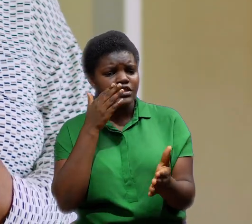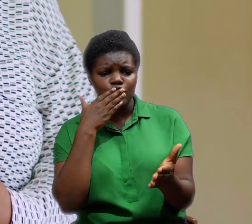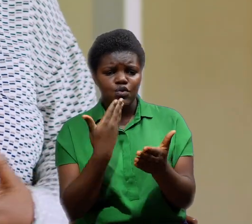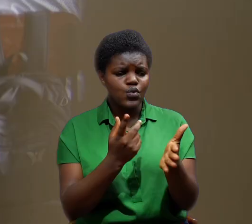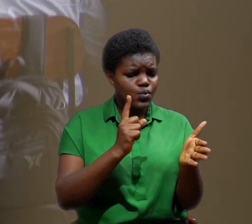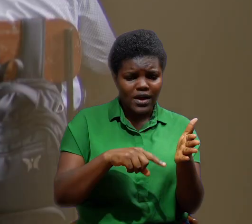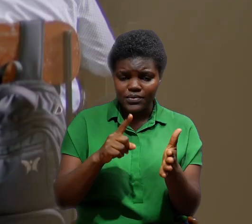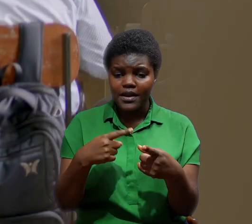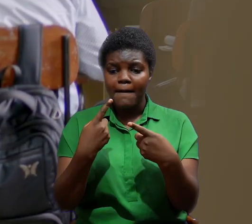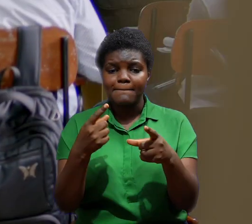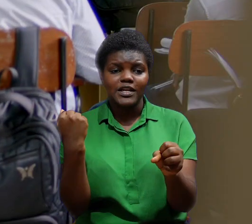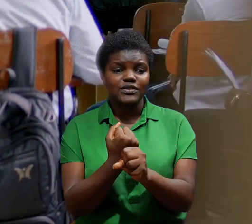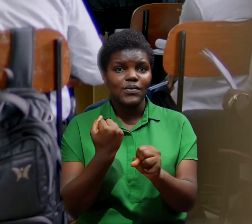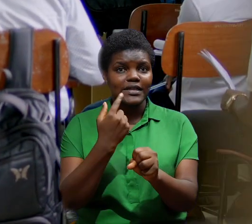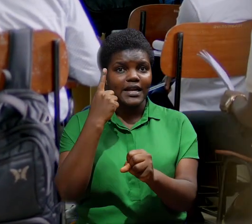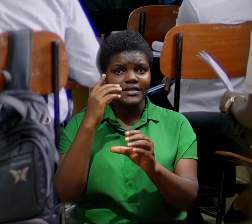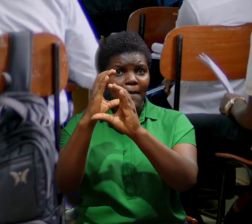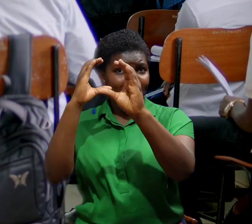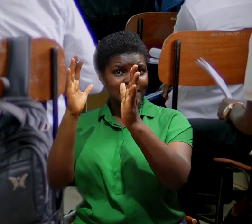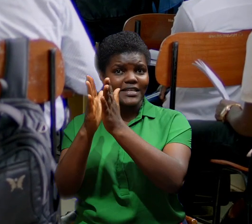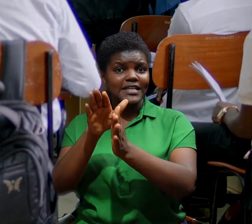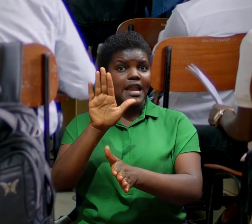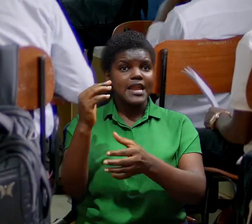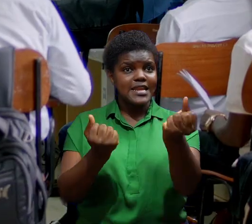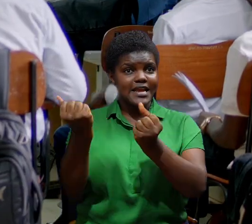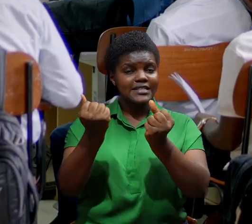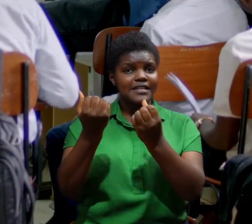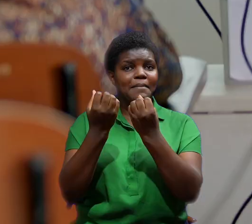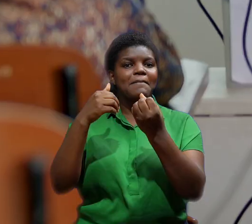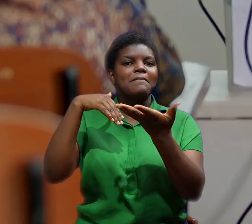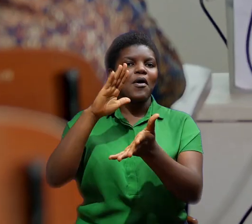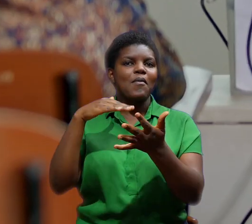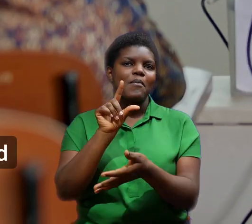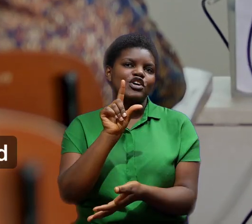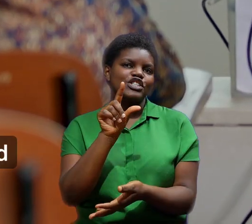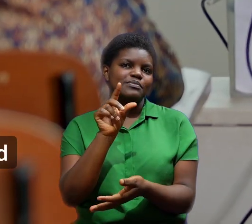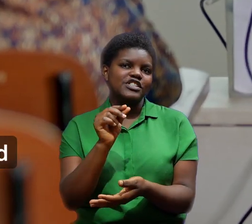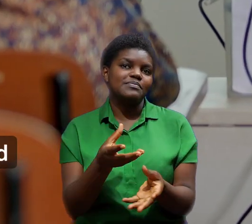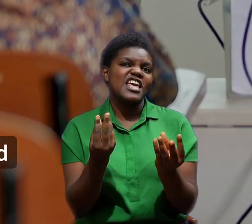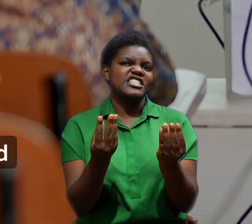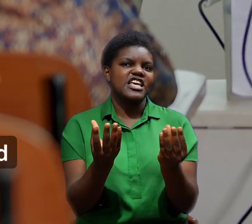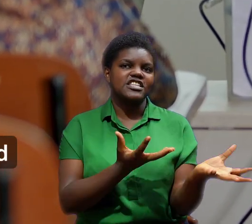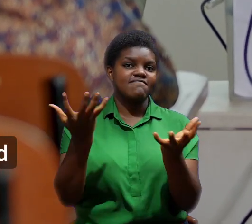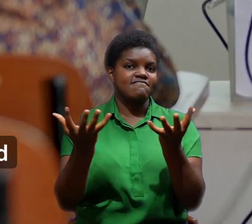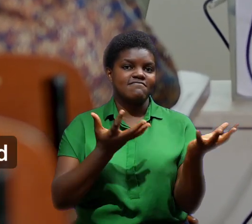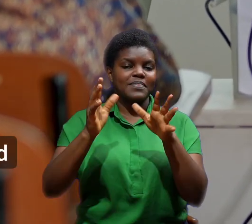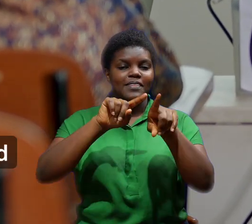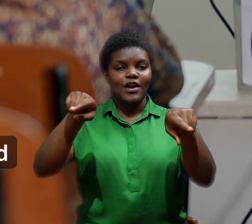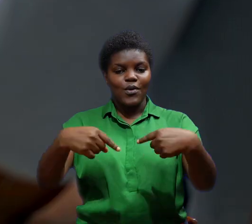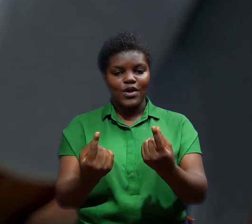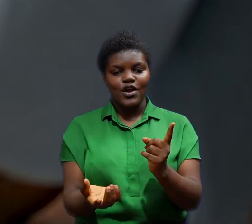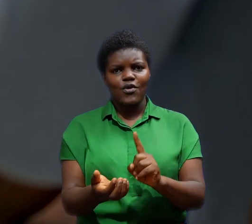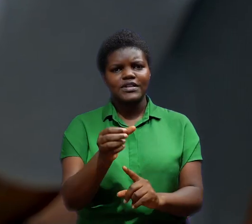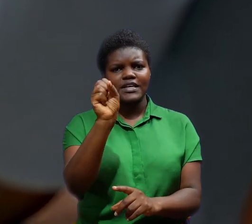most convenient, but we worked out that buses and taxis were the most cost-effective way of delivery. So